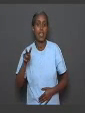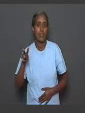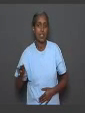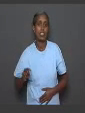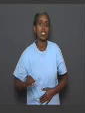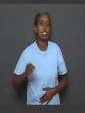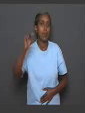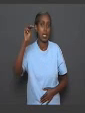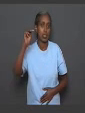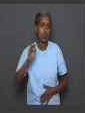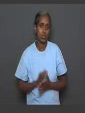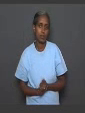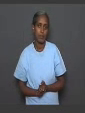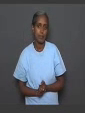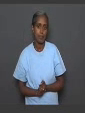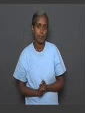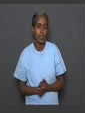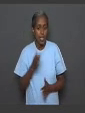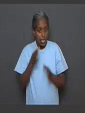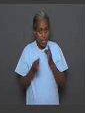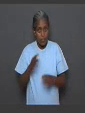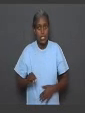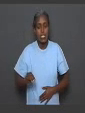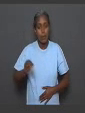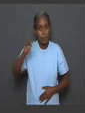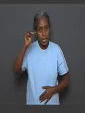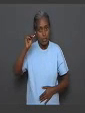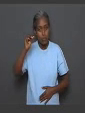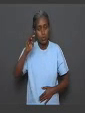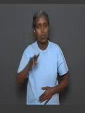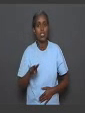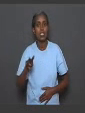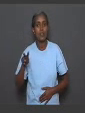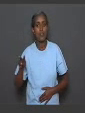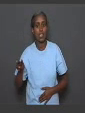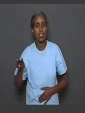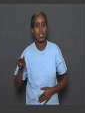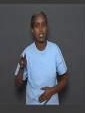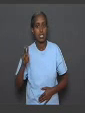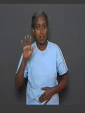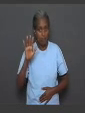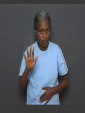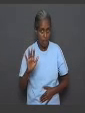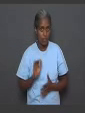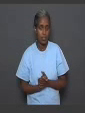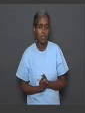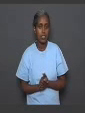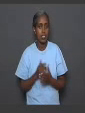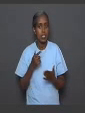a vector's magnitude. If the magnitude of the vector is